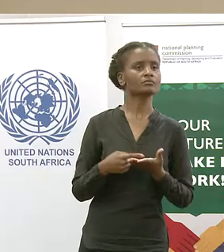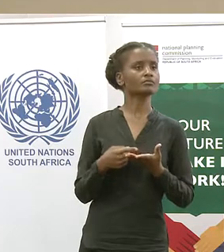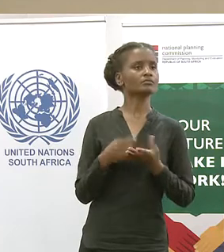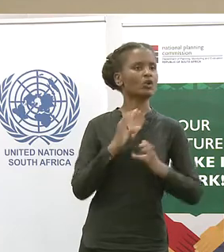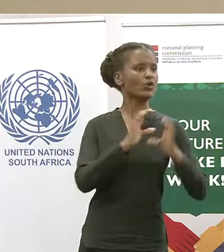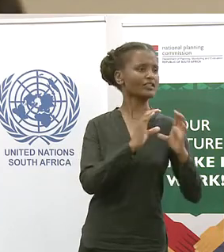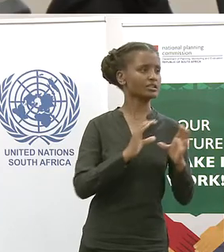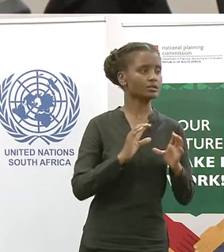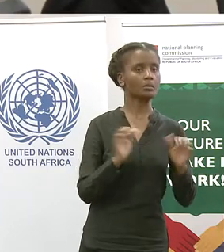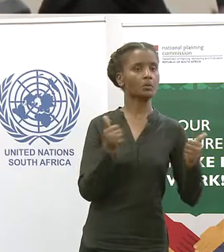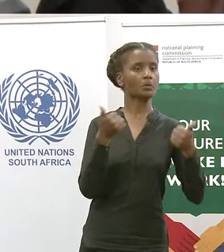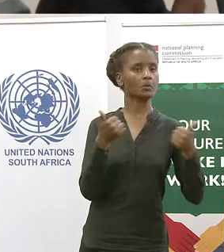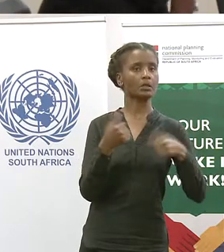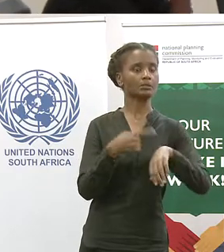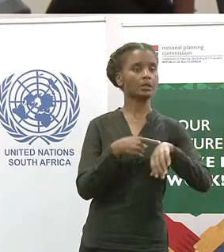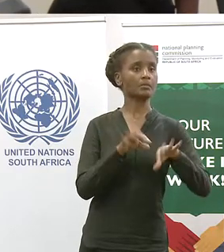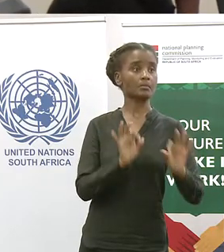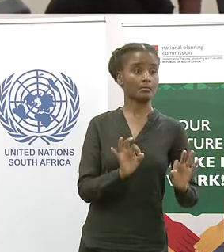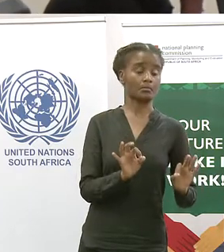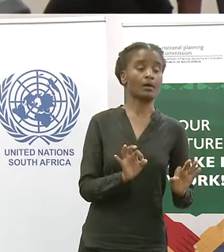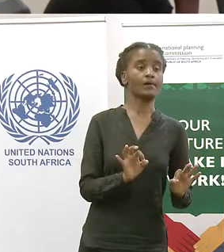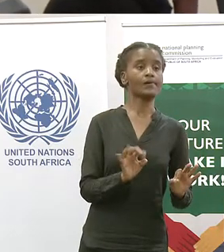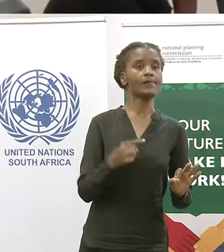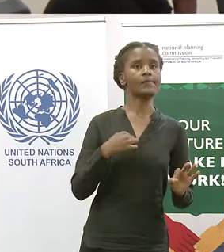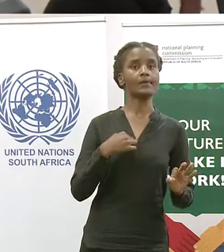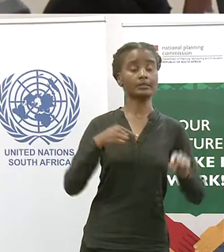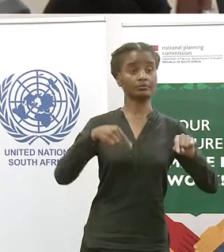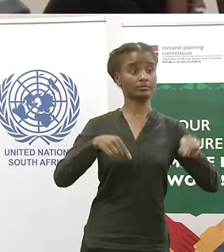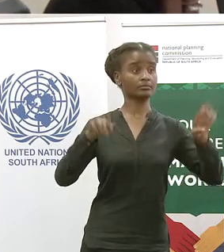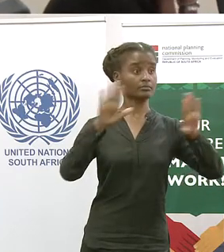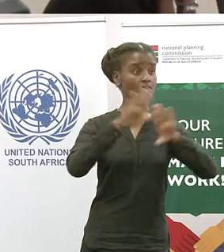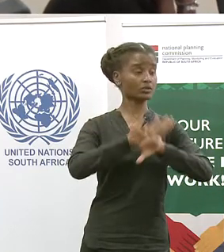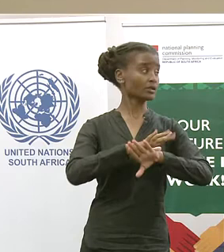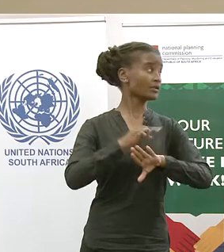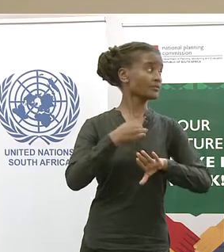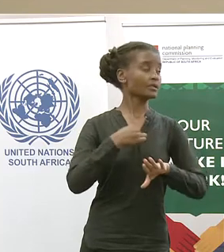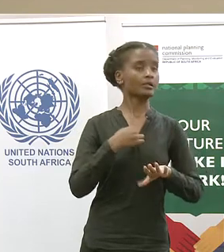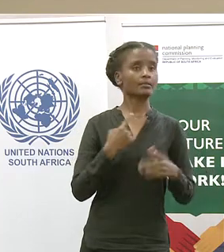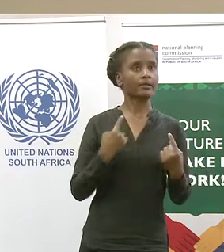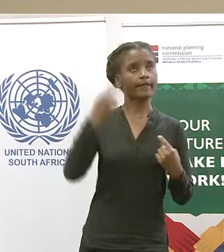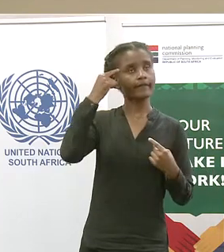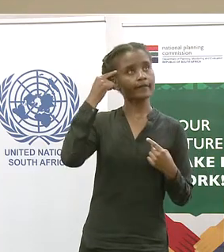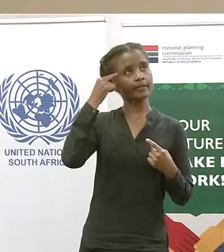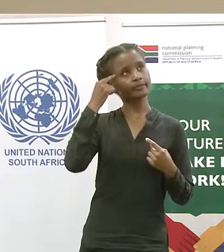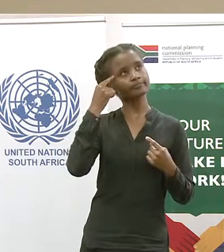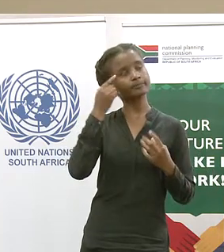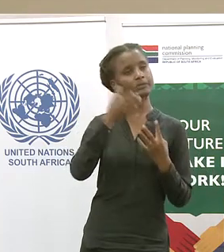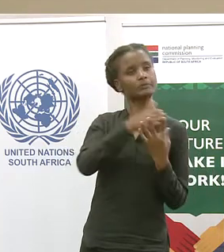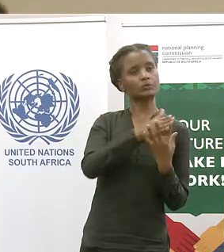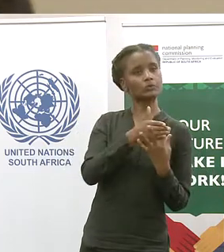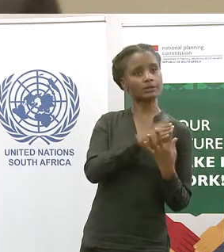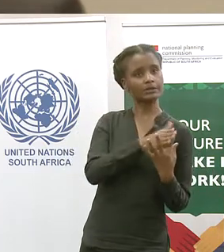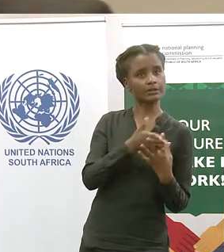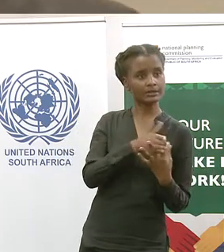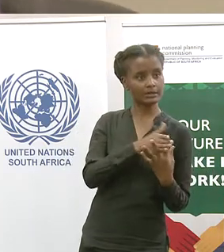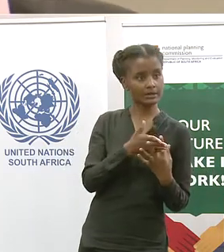ways, my interventions this evening sort of sit quite snugly between what